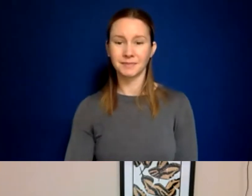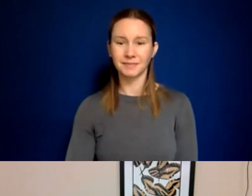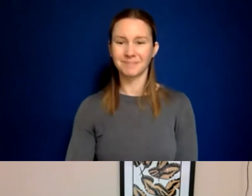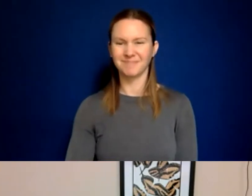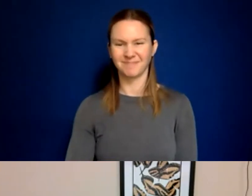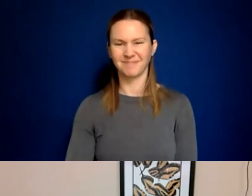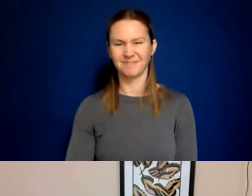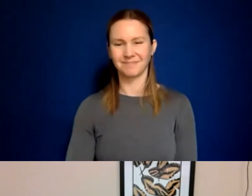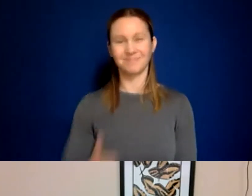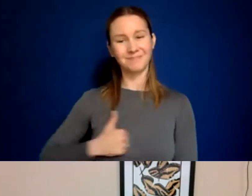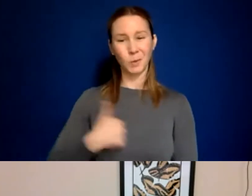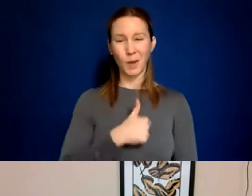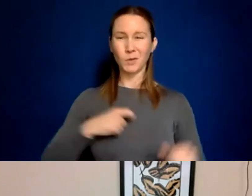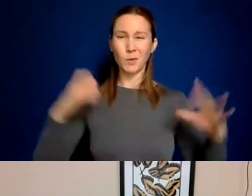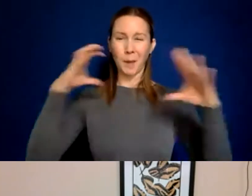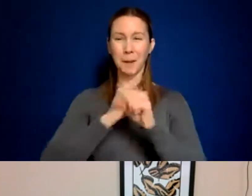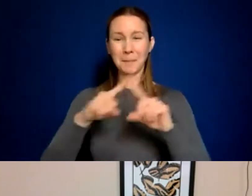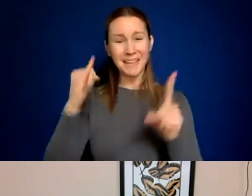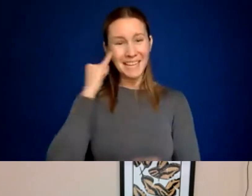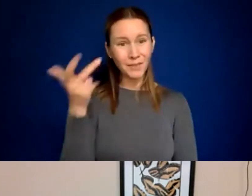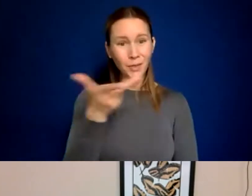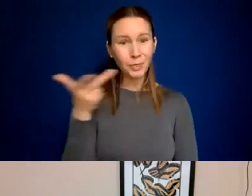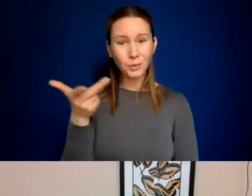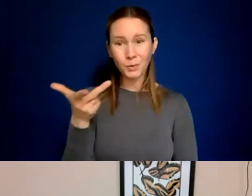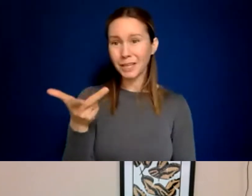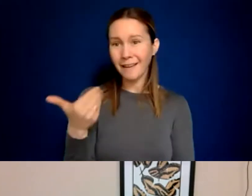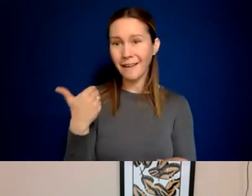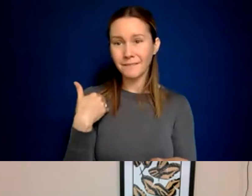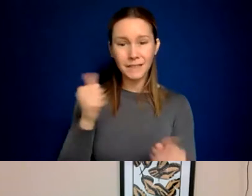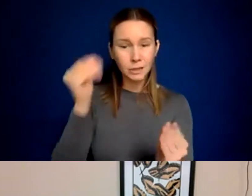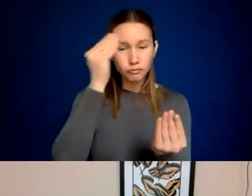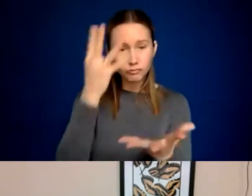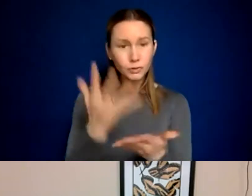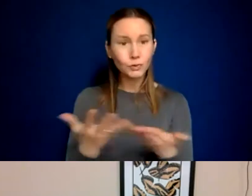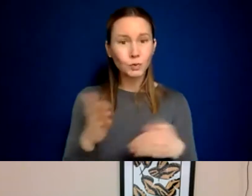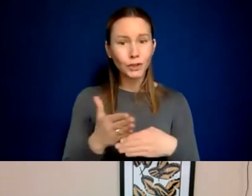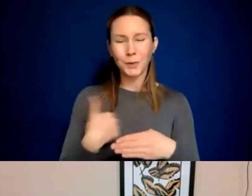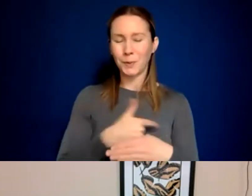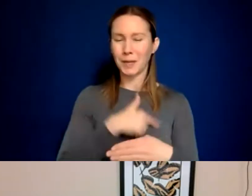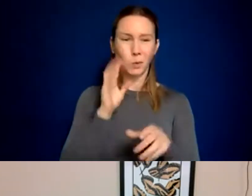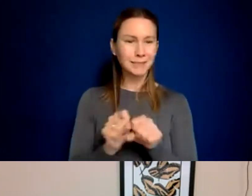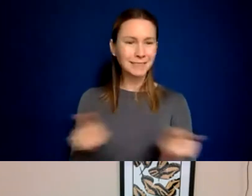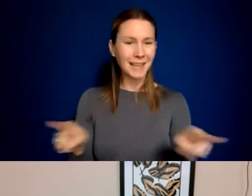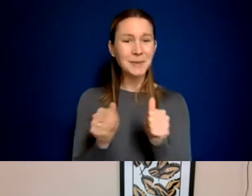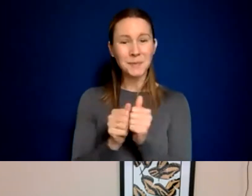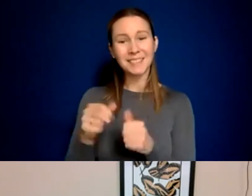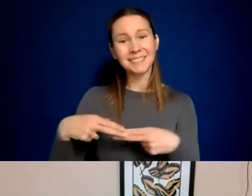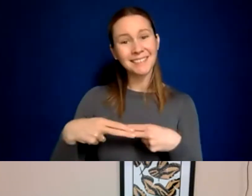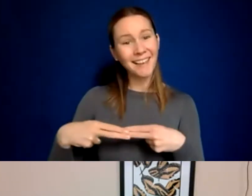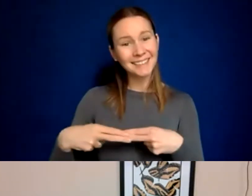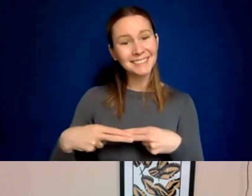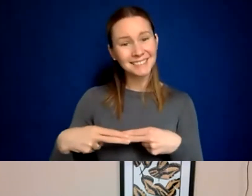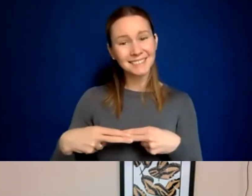up here, but if all three speakers have some resources to be shared, we can send those out along with the slides